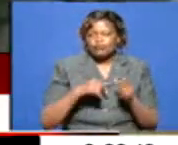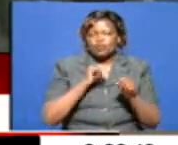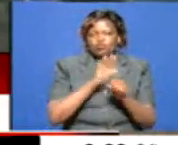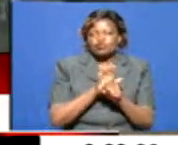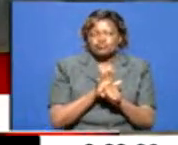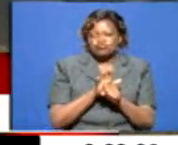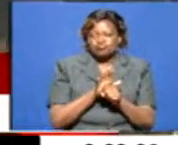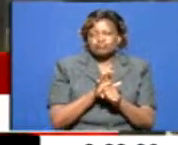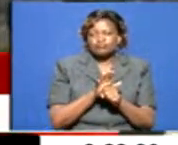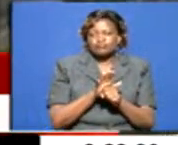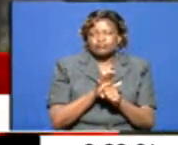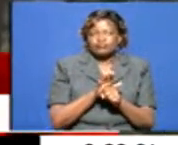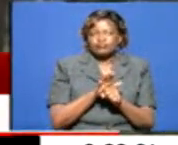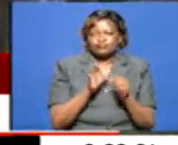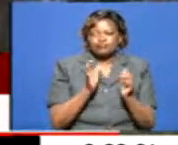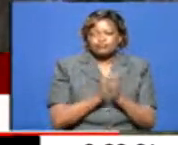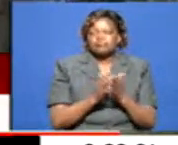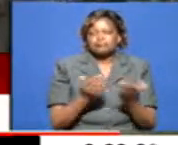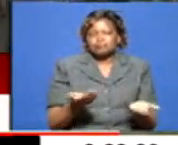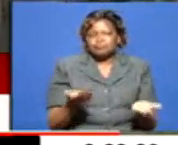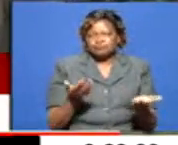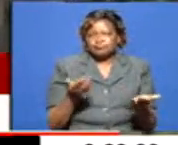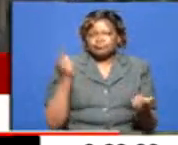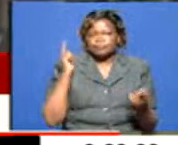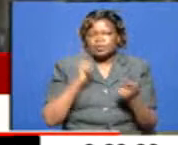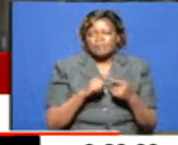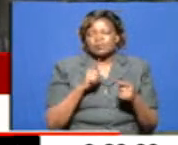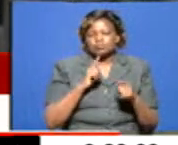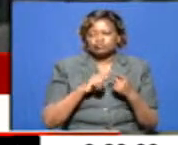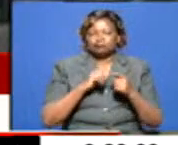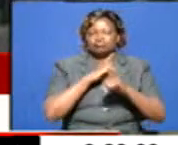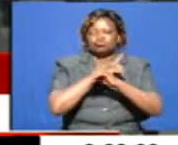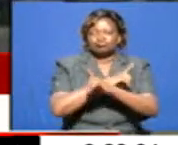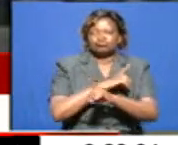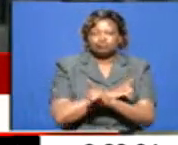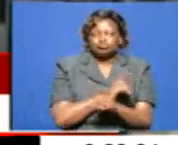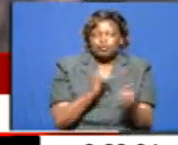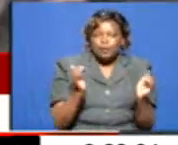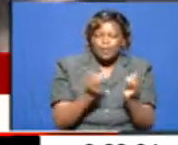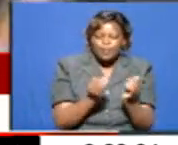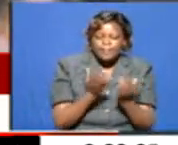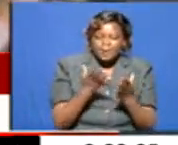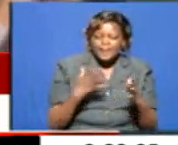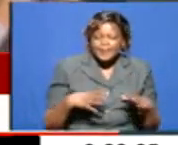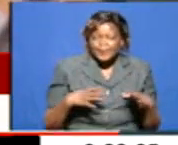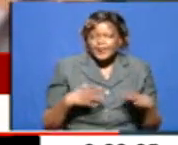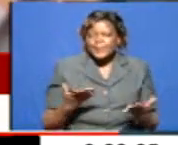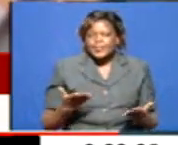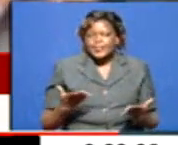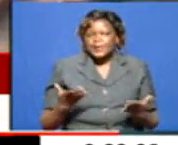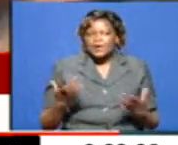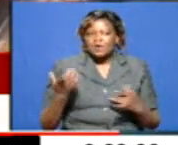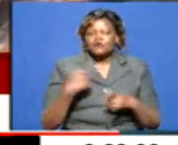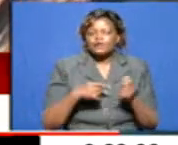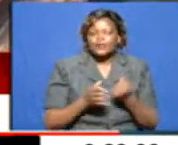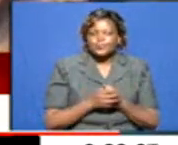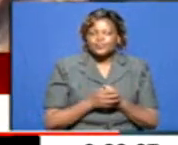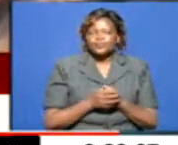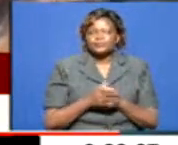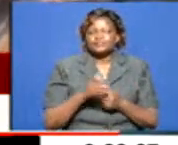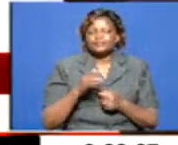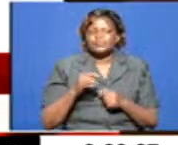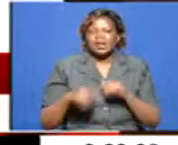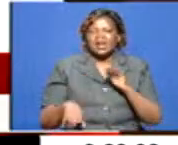pandemic, and in particular, aiming to shield micro, small and medium enterprises from the adverse effect.